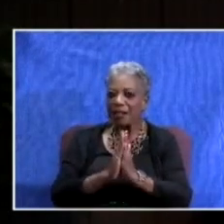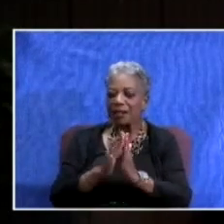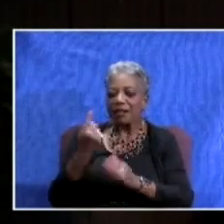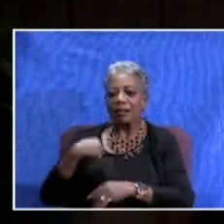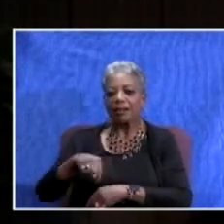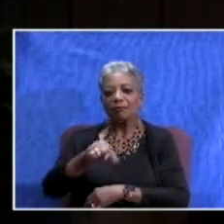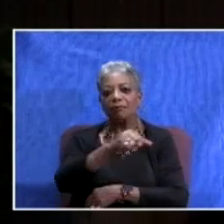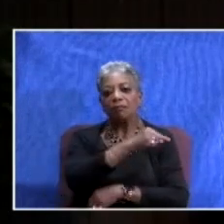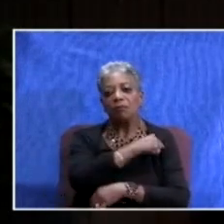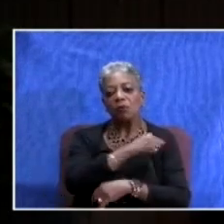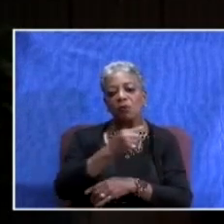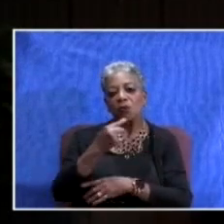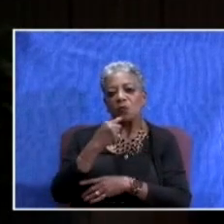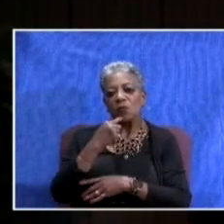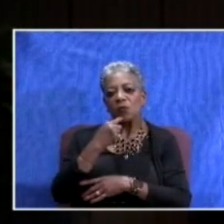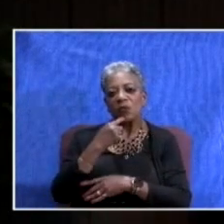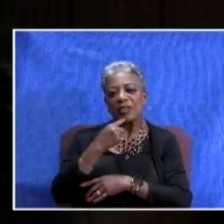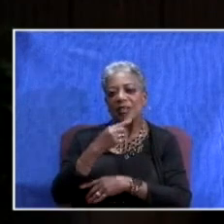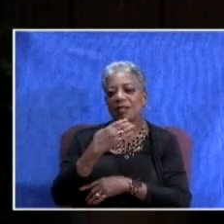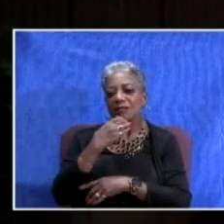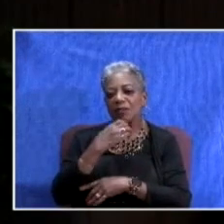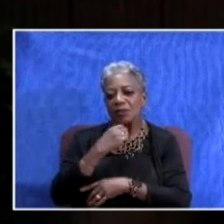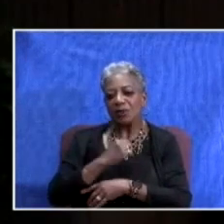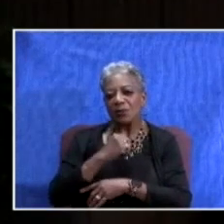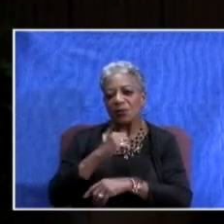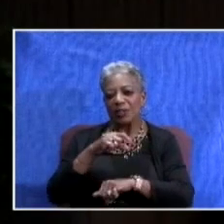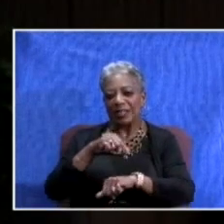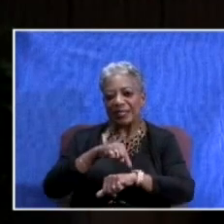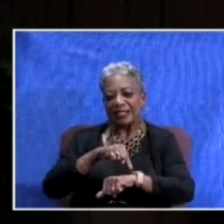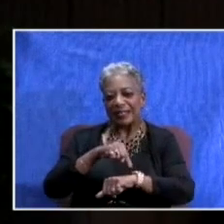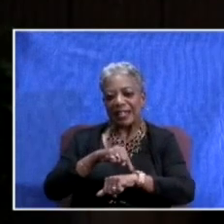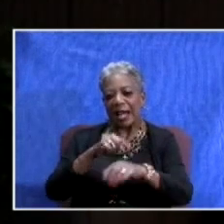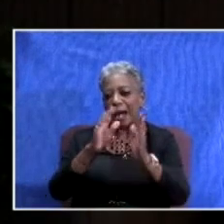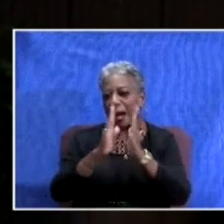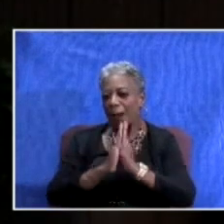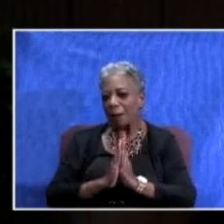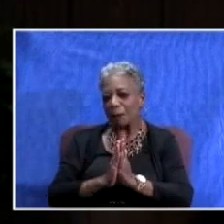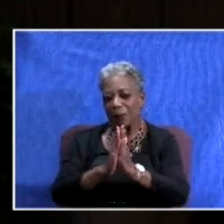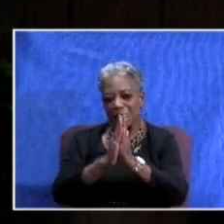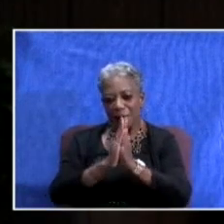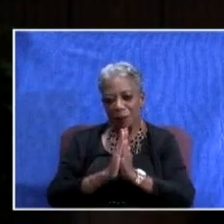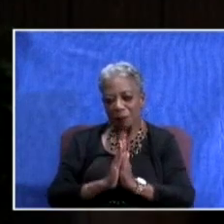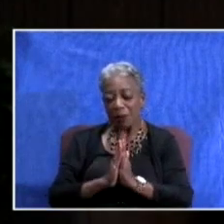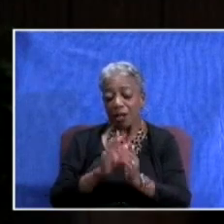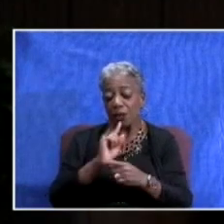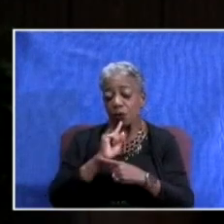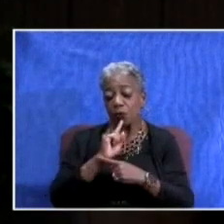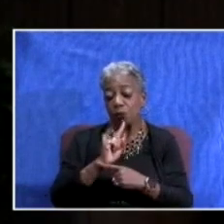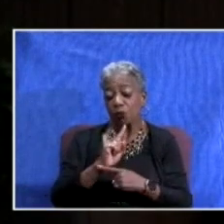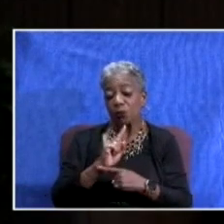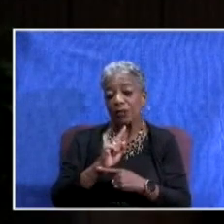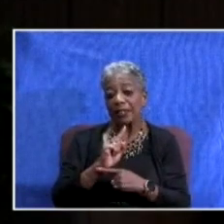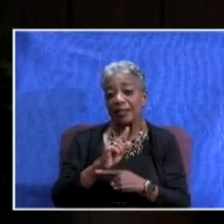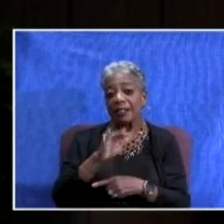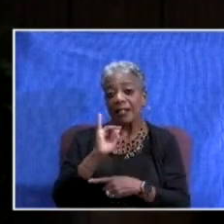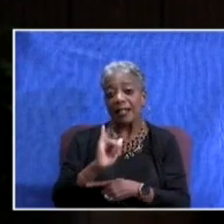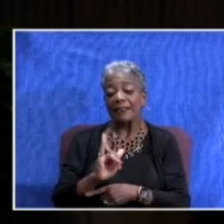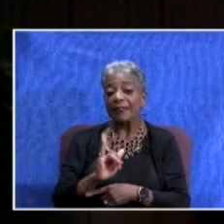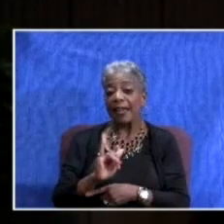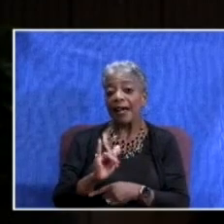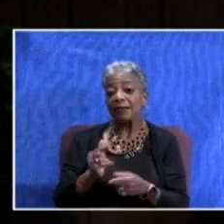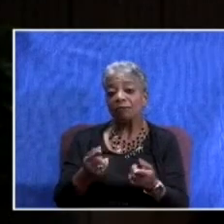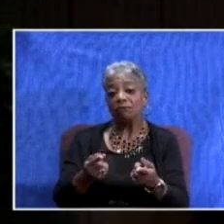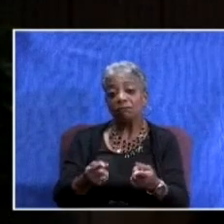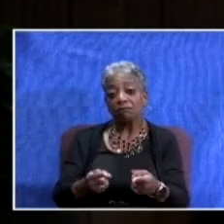farewell, sweet hour of prayer. Sweet hour of prayer. And it is a sweet hour of prayer. Let's pray